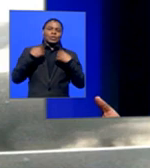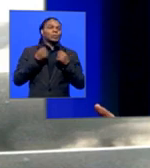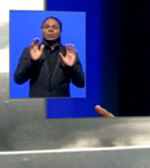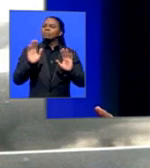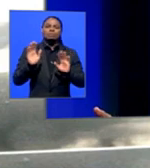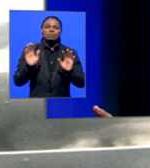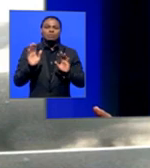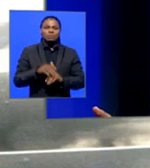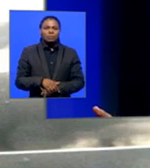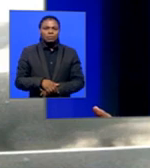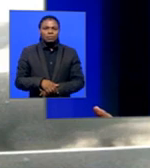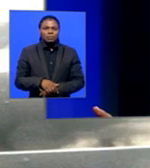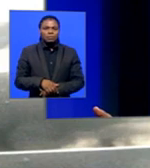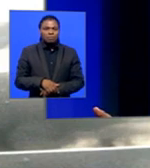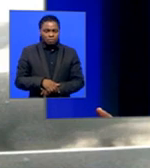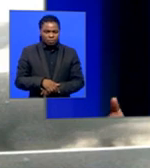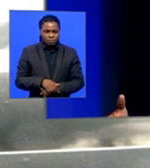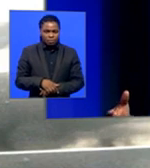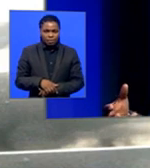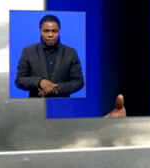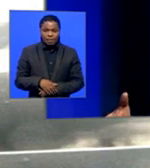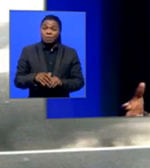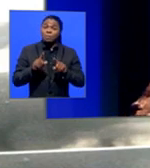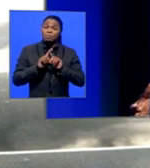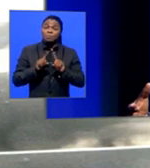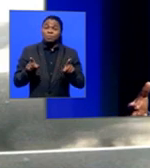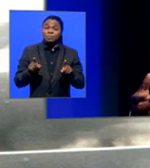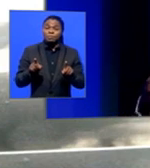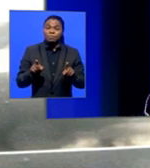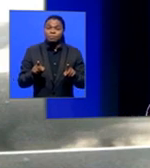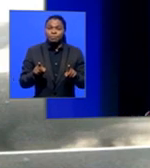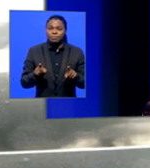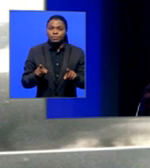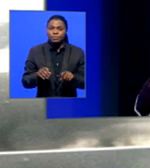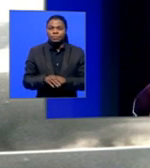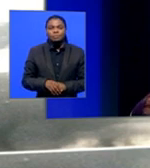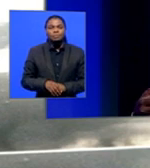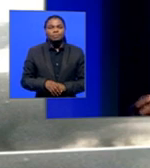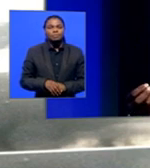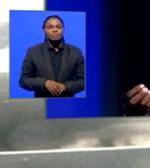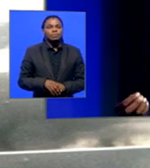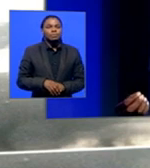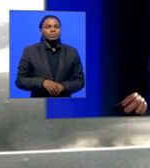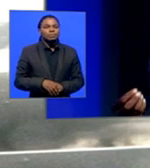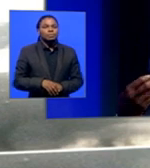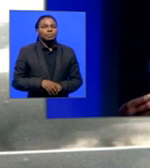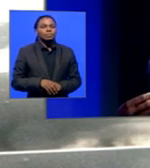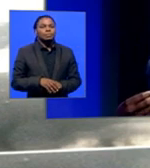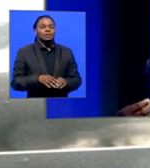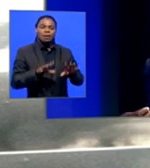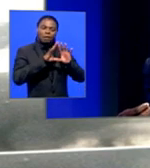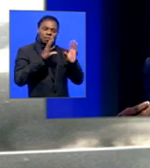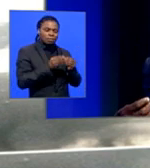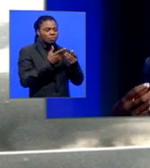We all know anything that actually would happen, but you know, every thing will happen according